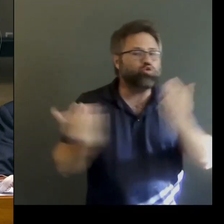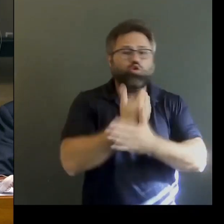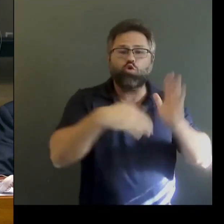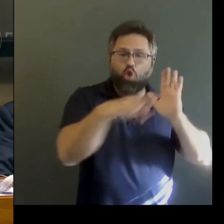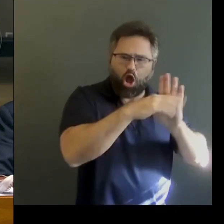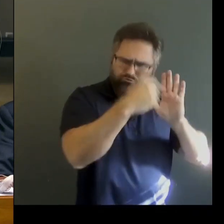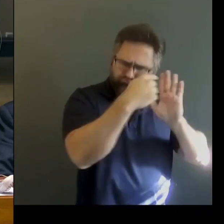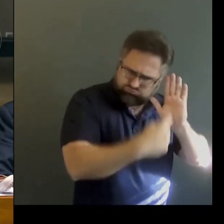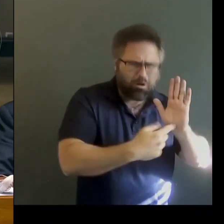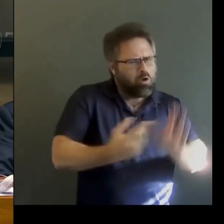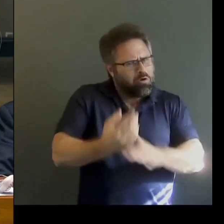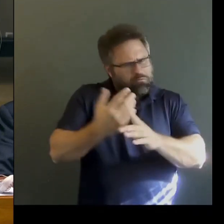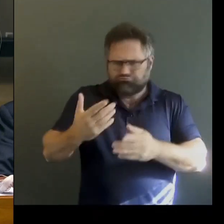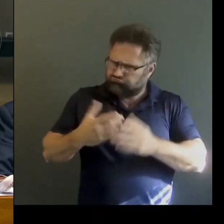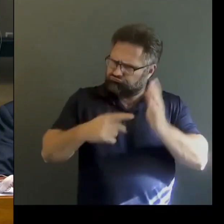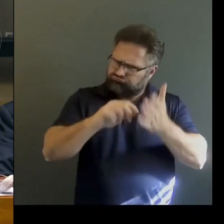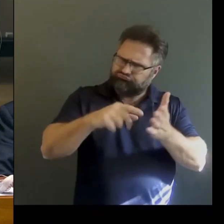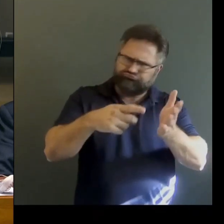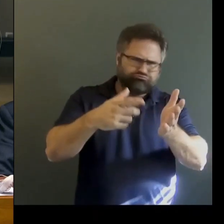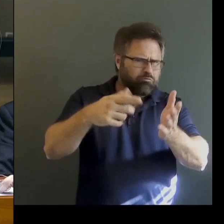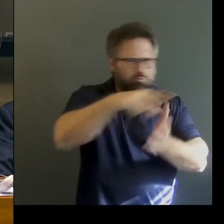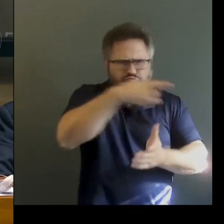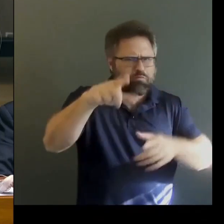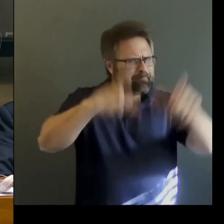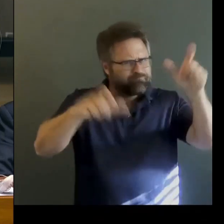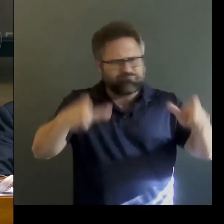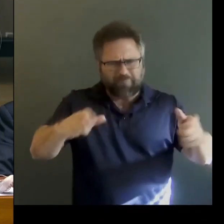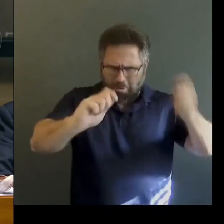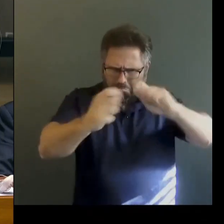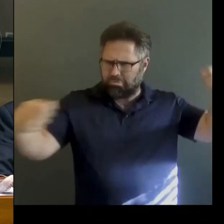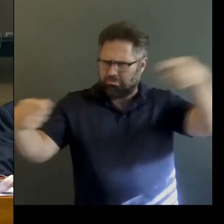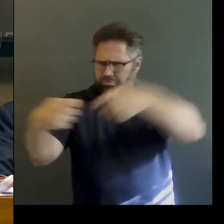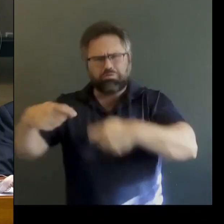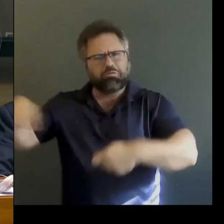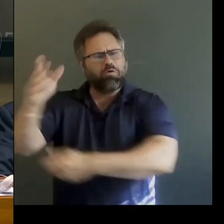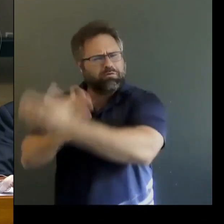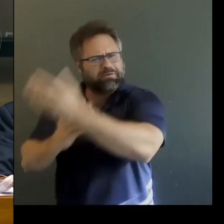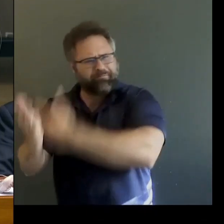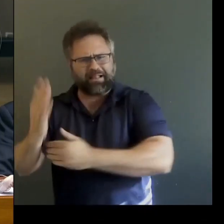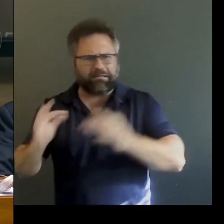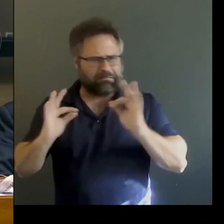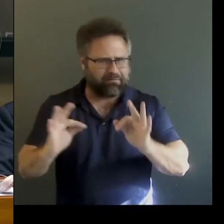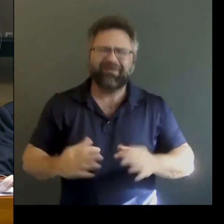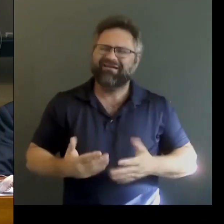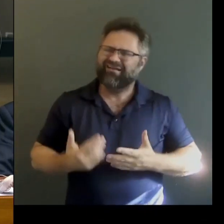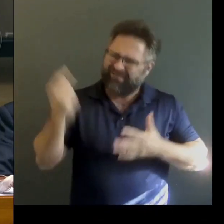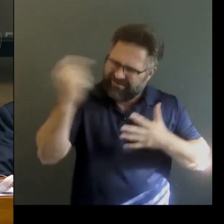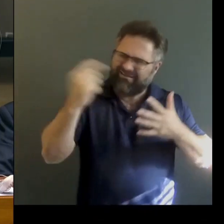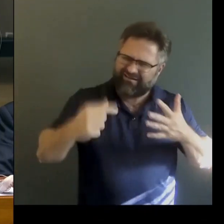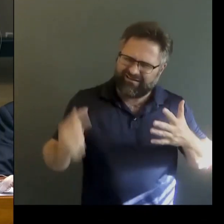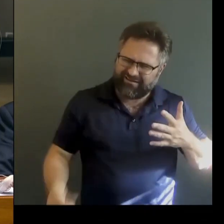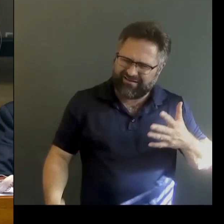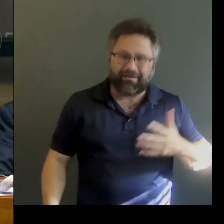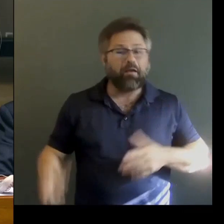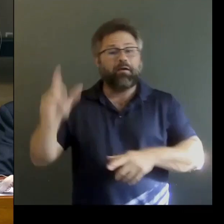disabilities in rural areas, and women with girls and disabilities, providing economic assistance to persons